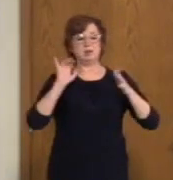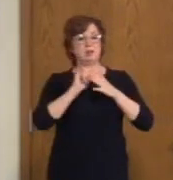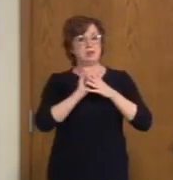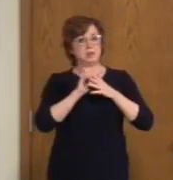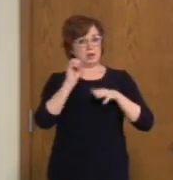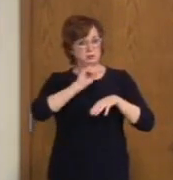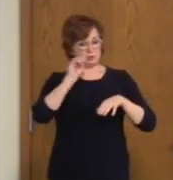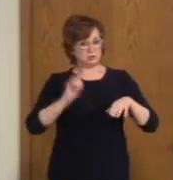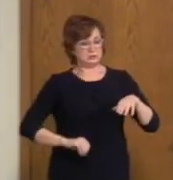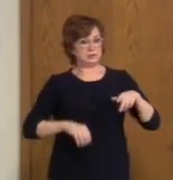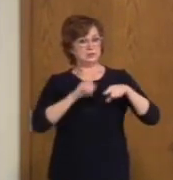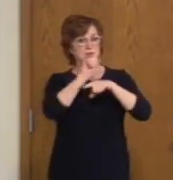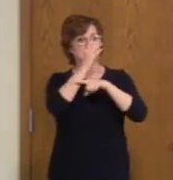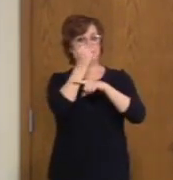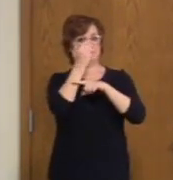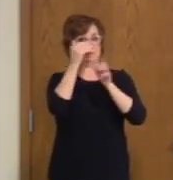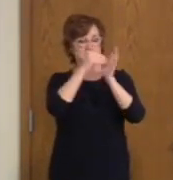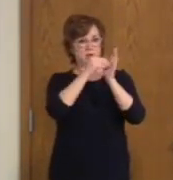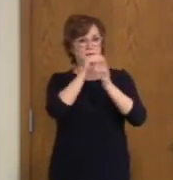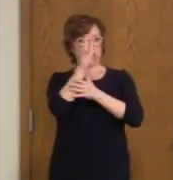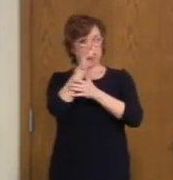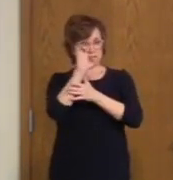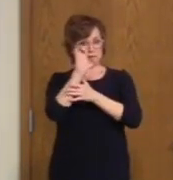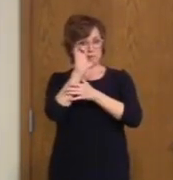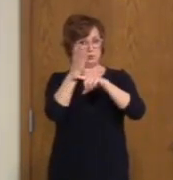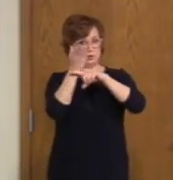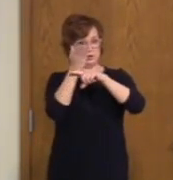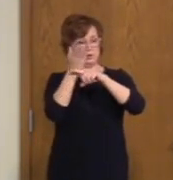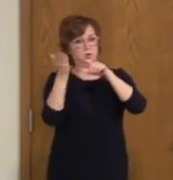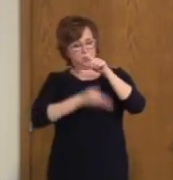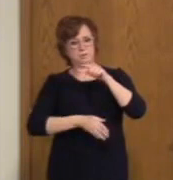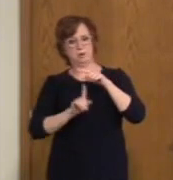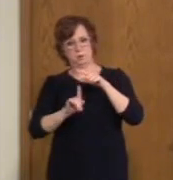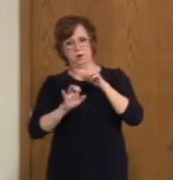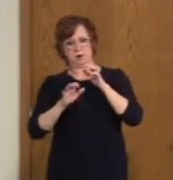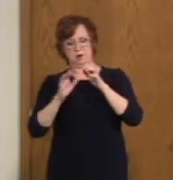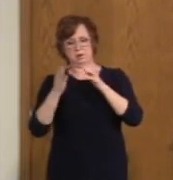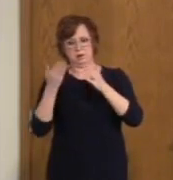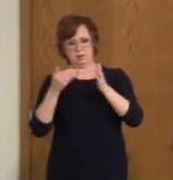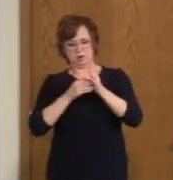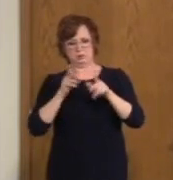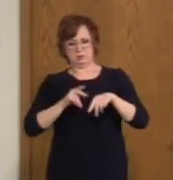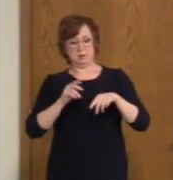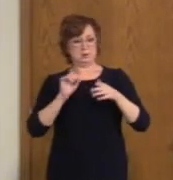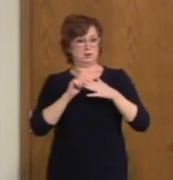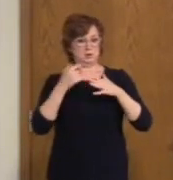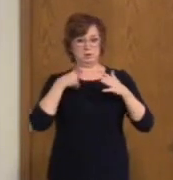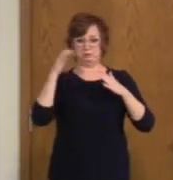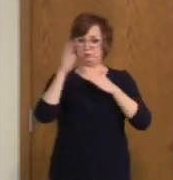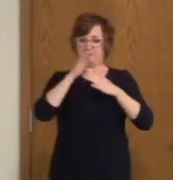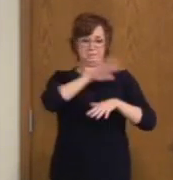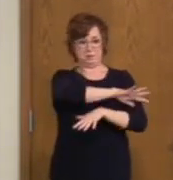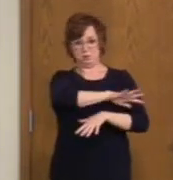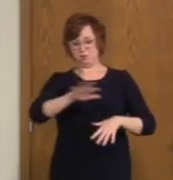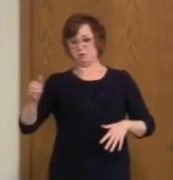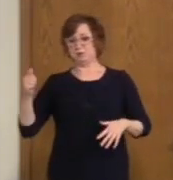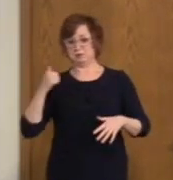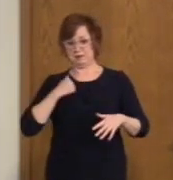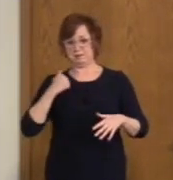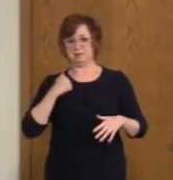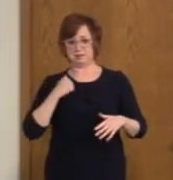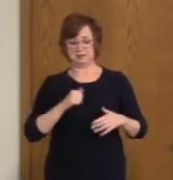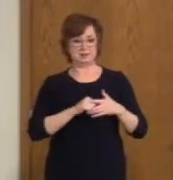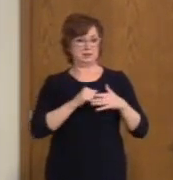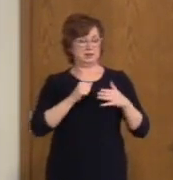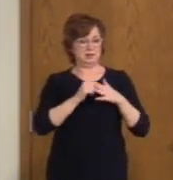over 15,600 per 100,000 of our population, the highest rate of any province in Canada. We are